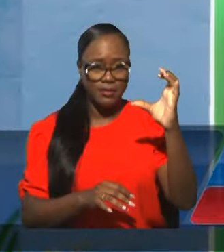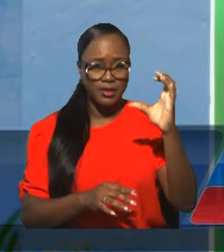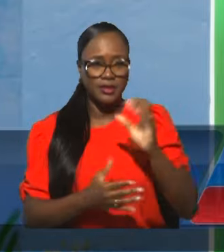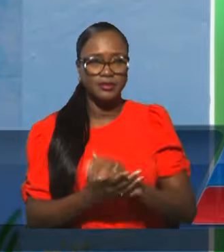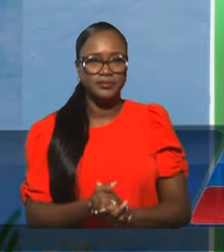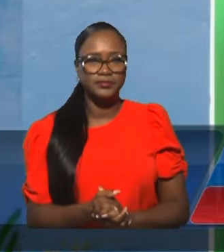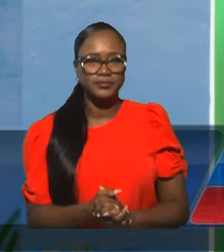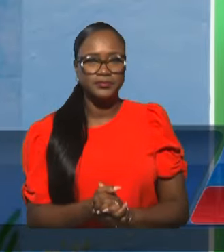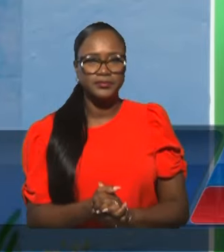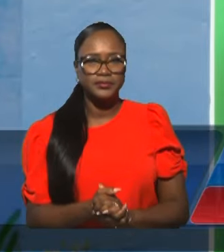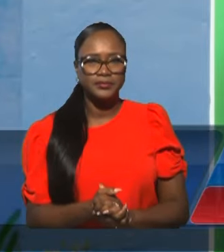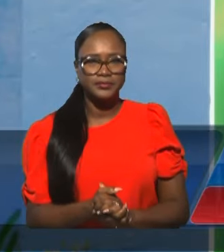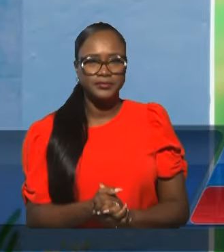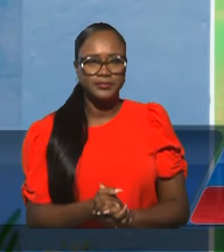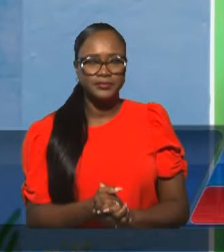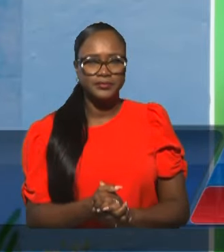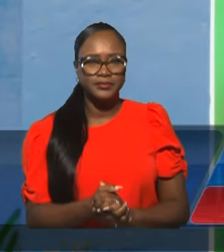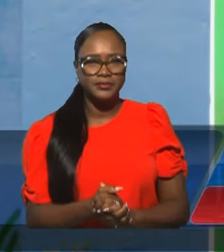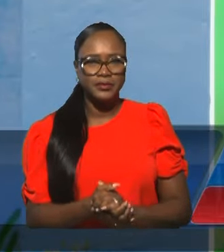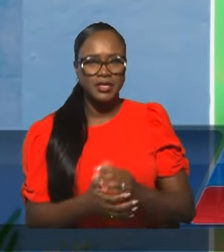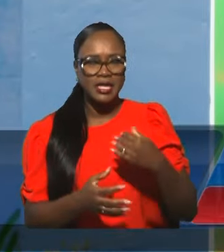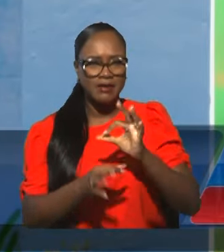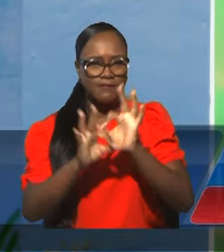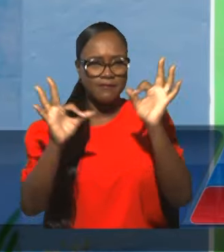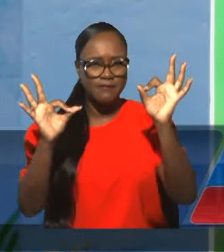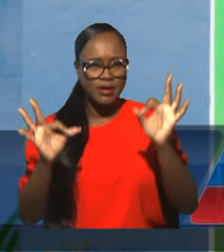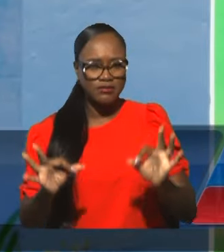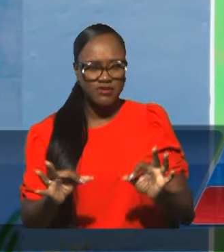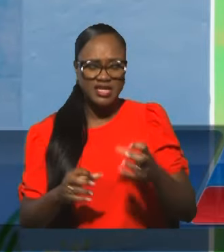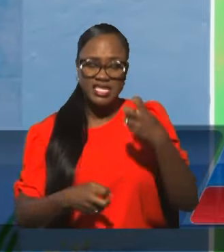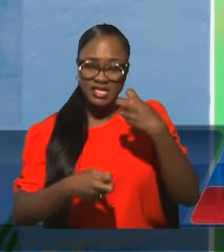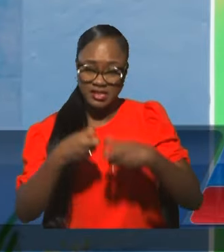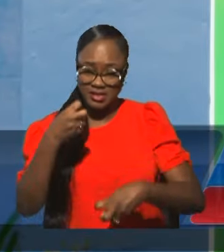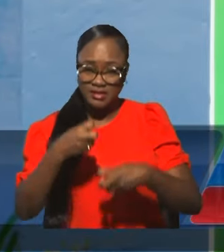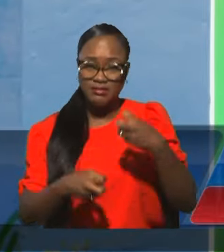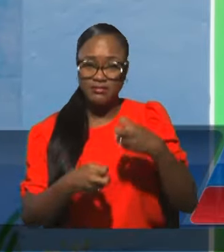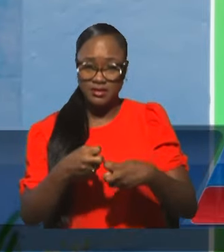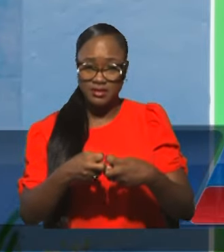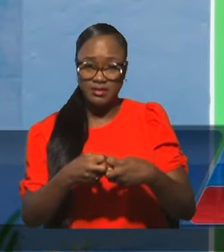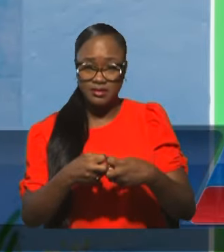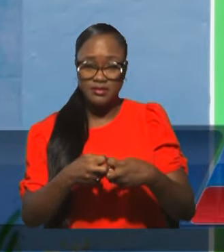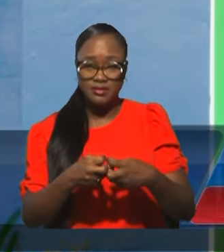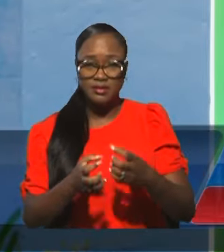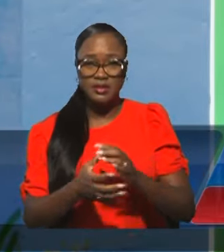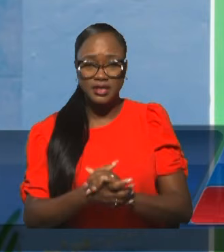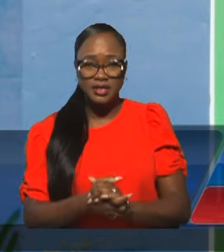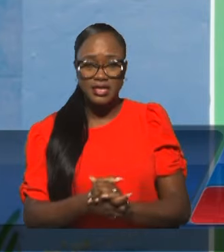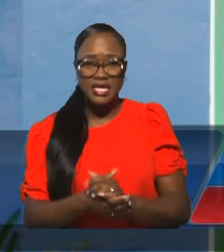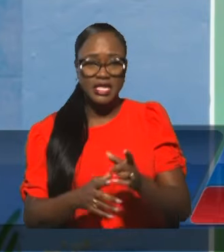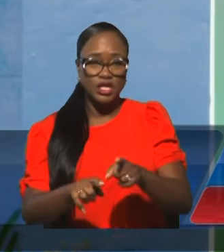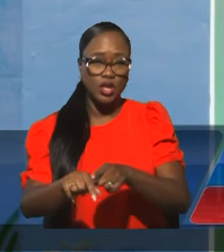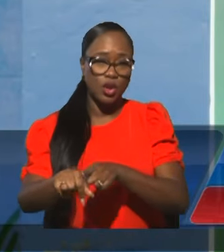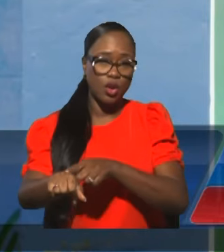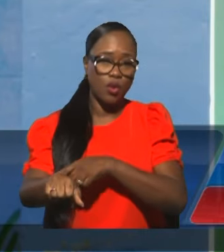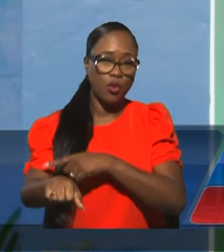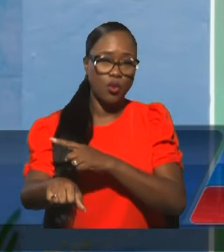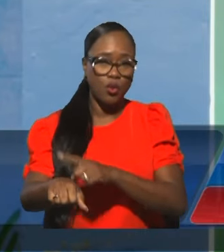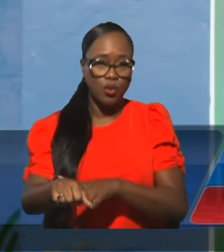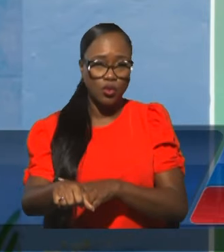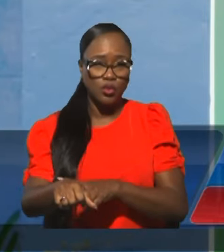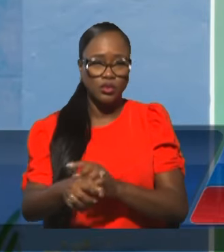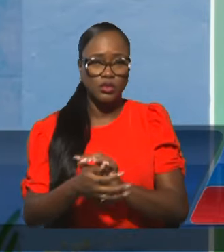our country. The supply chain of manufacturing is difficult, it is long, and